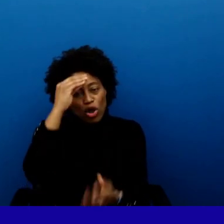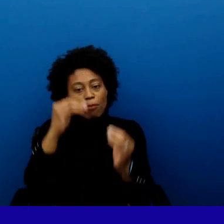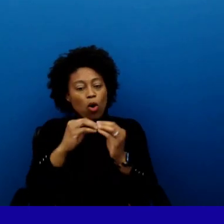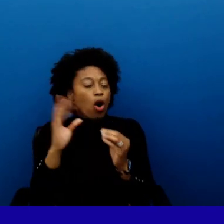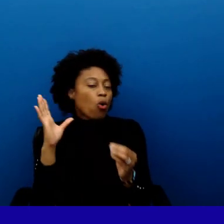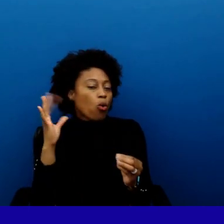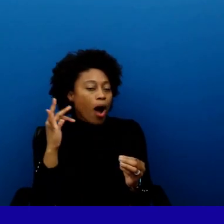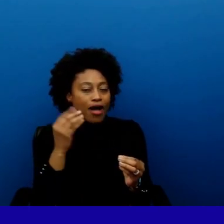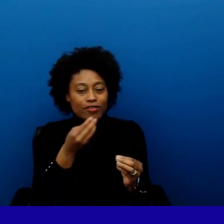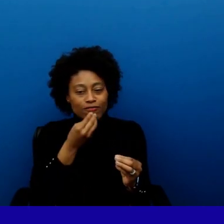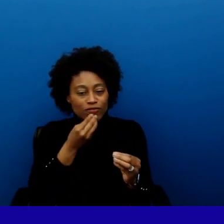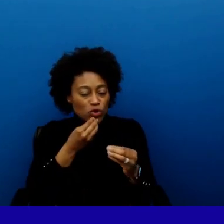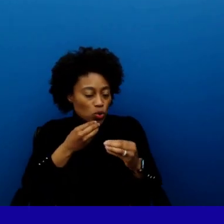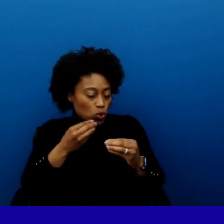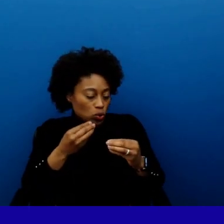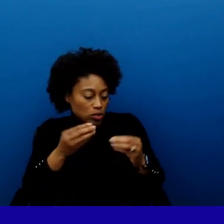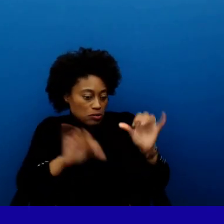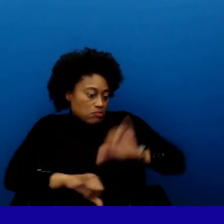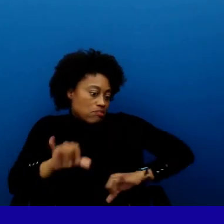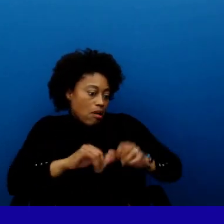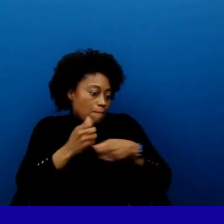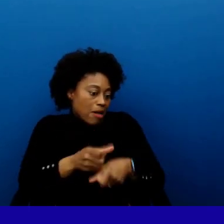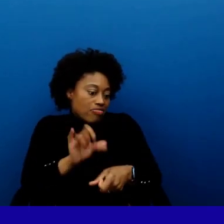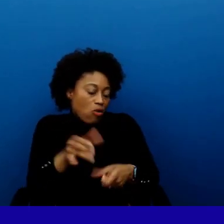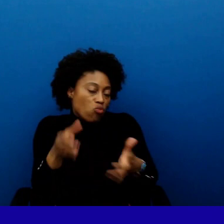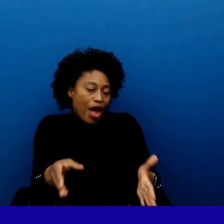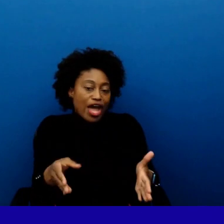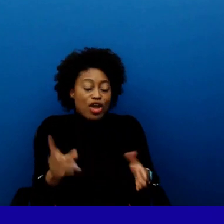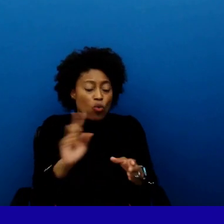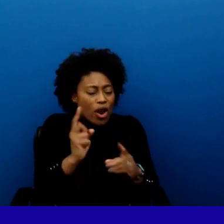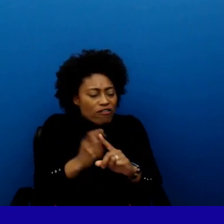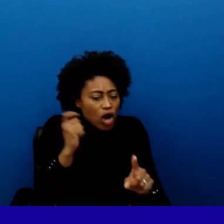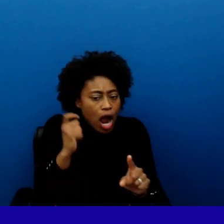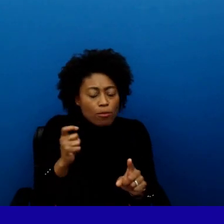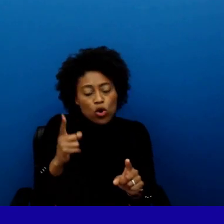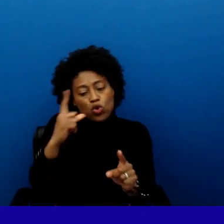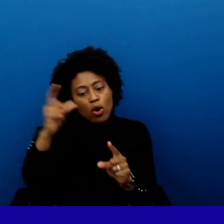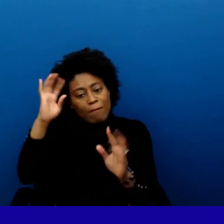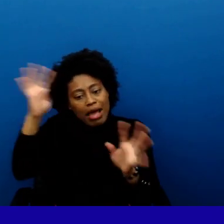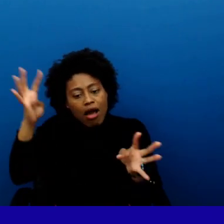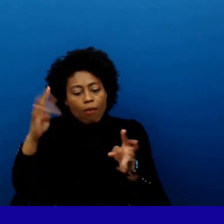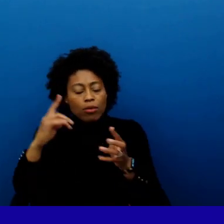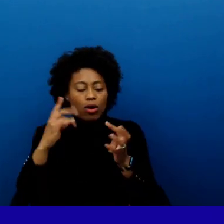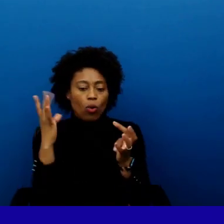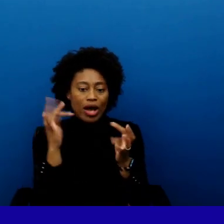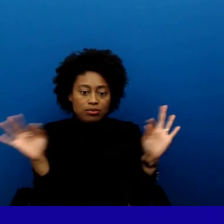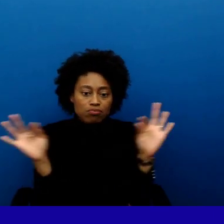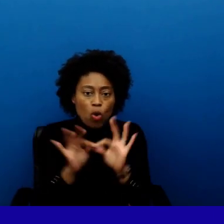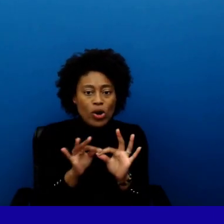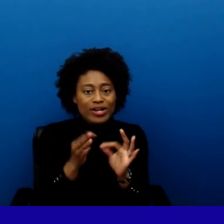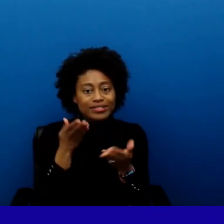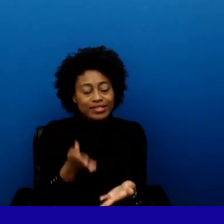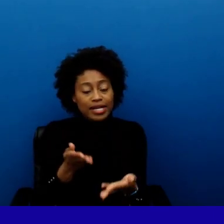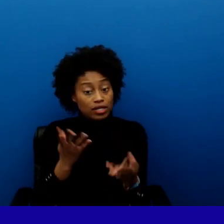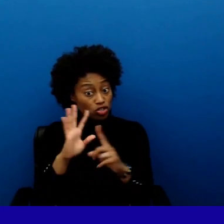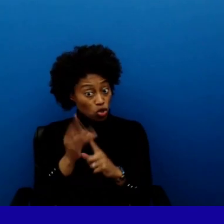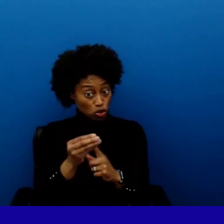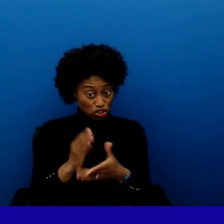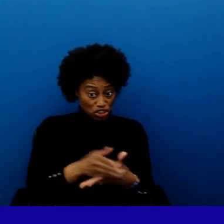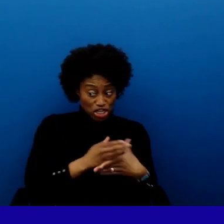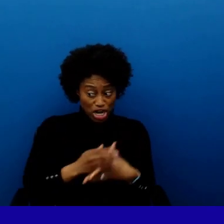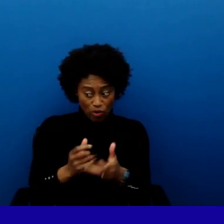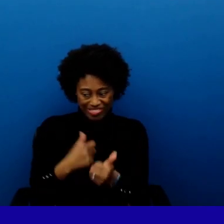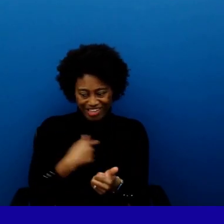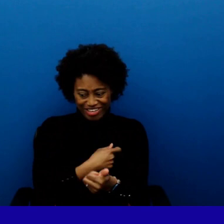bit more about where our food comes from, and why it's important that these foods exist, and